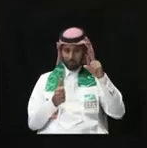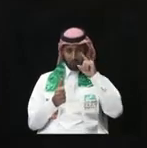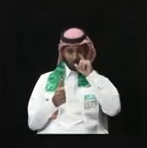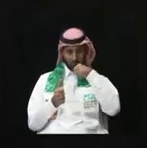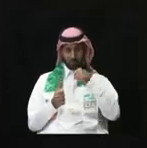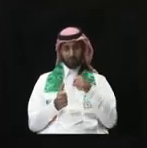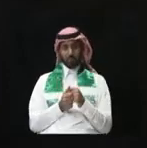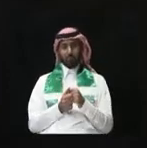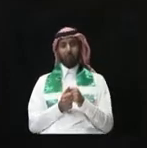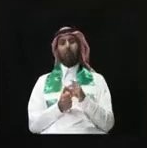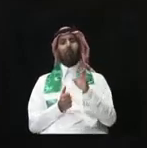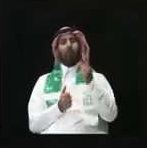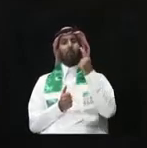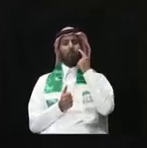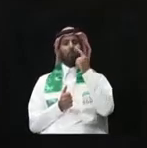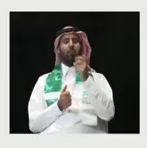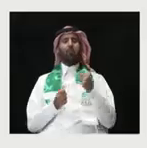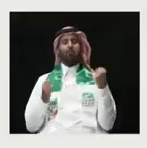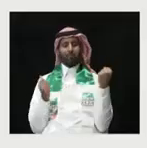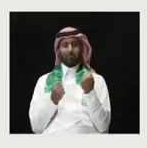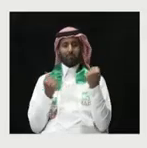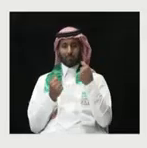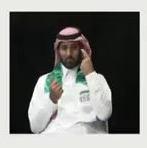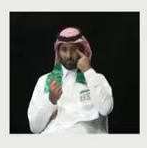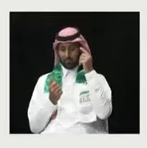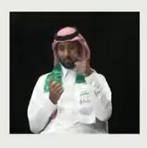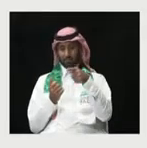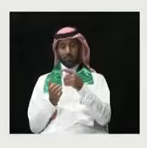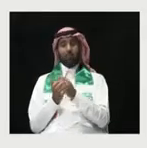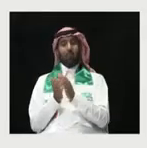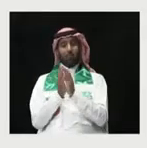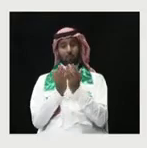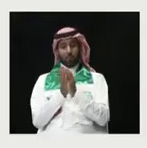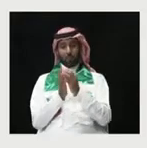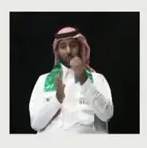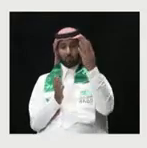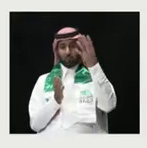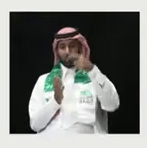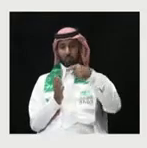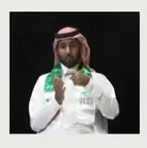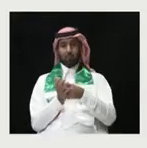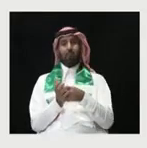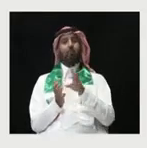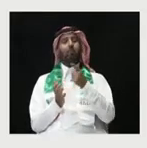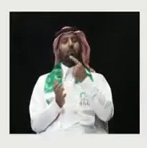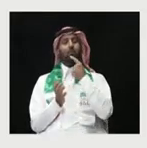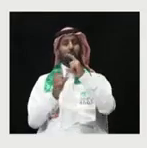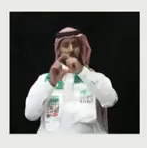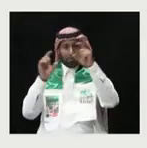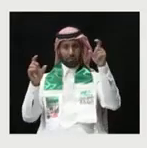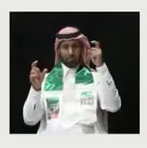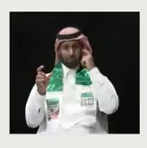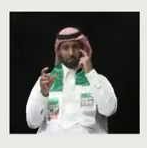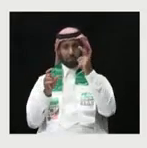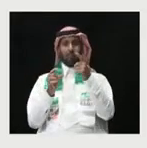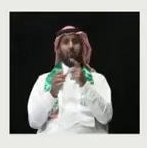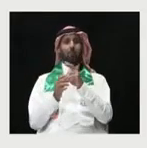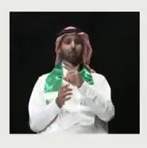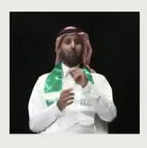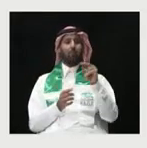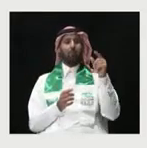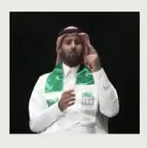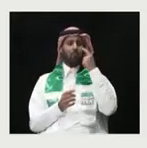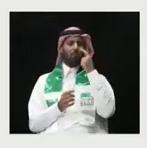letter. Now we have an exercise in your books on page 14. We have sentences, and within